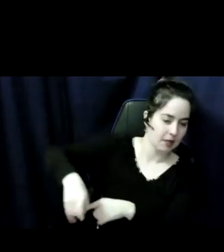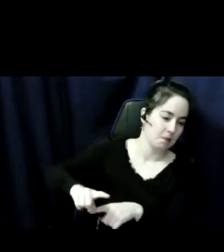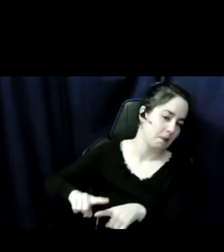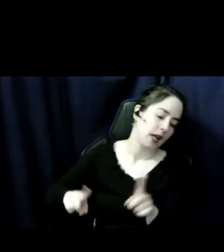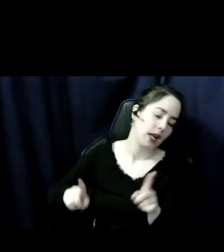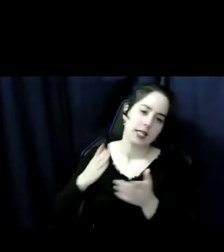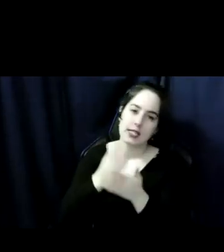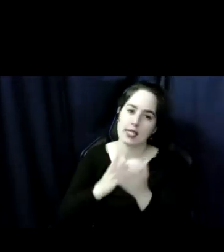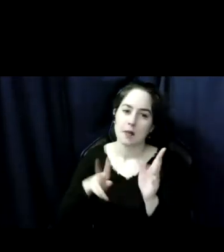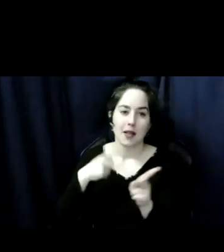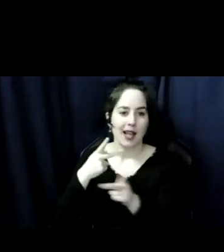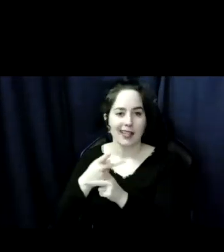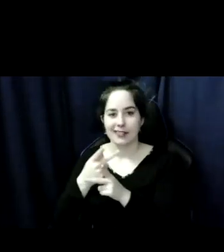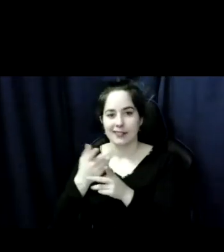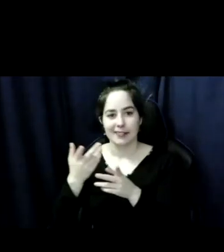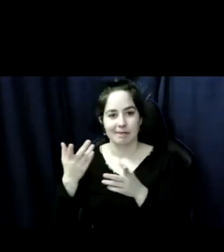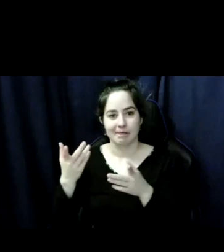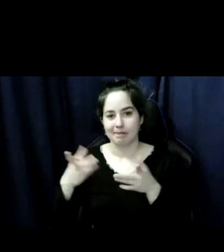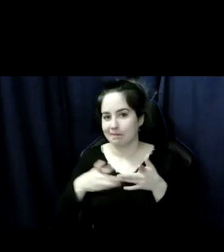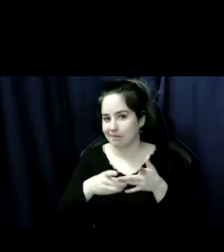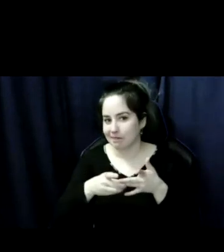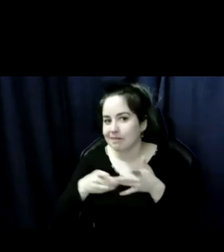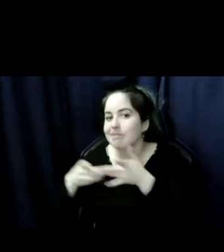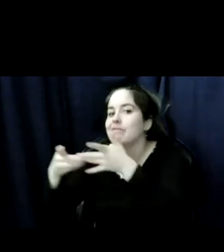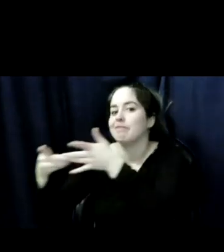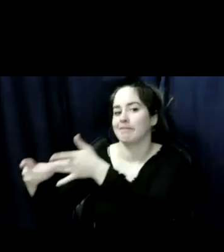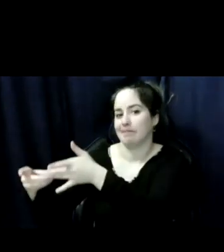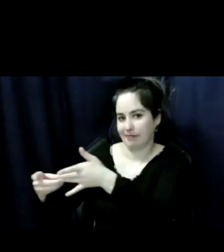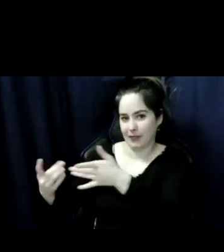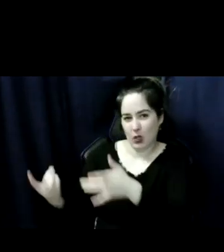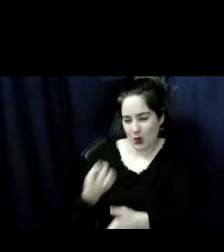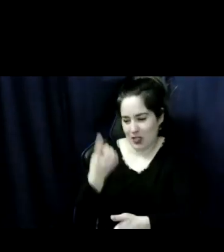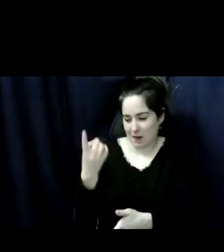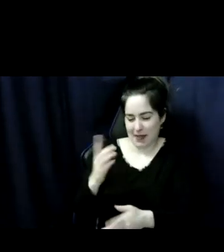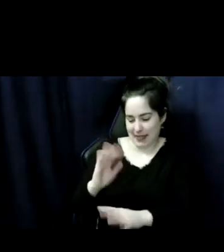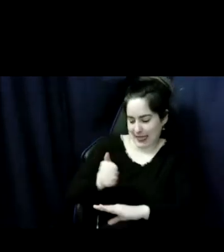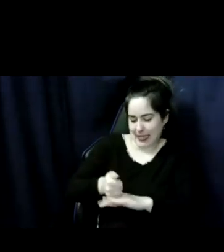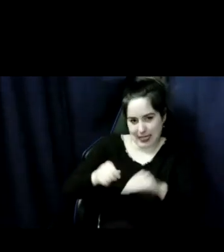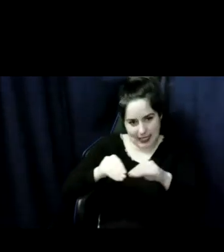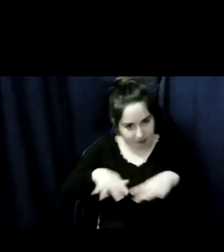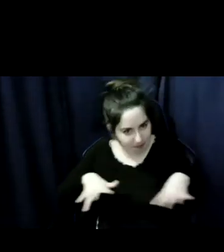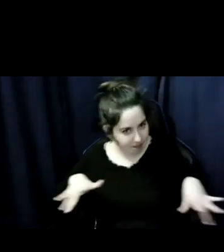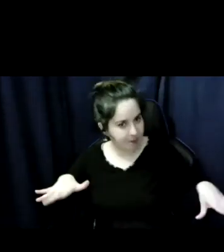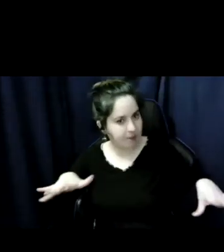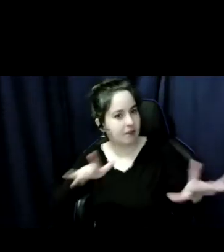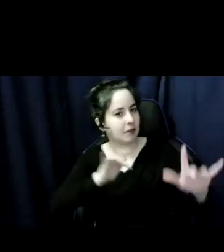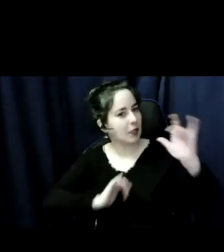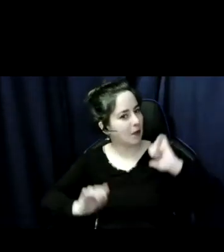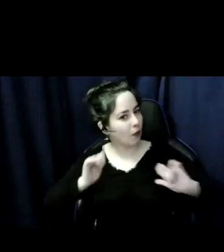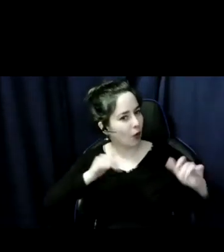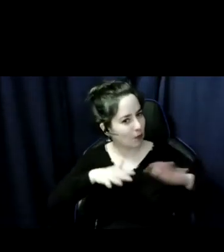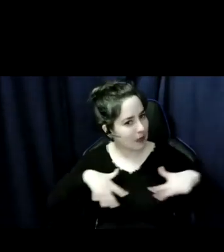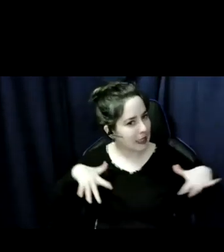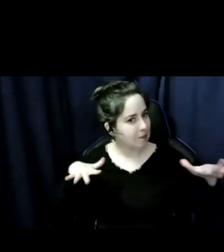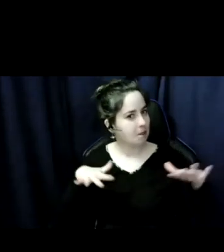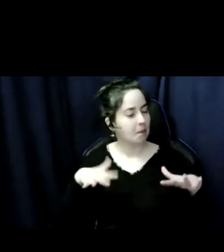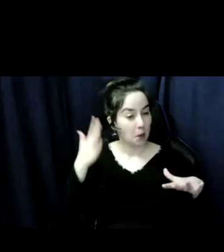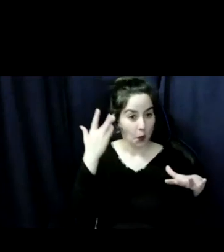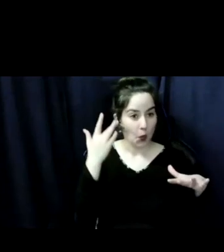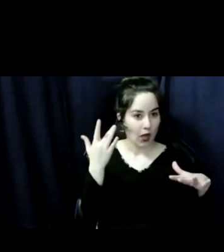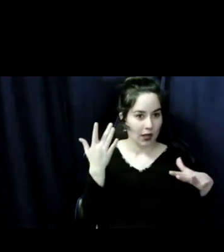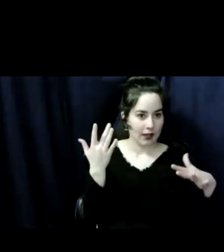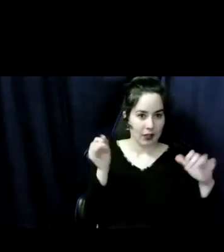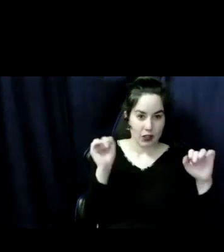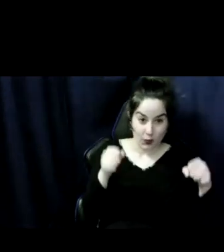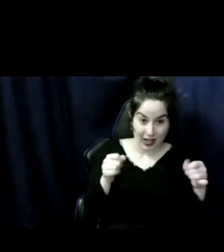creative way that delineates the space or the performance space or whatever, so that you can be able to keep